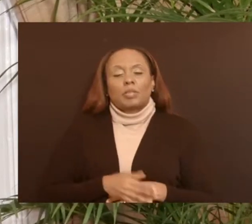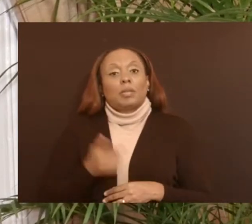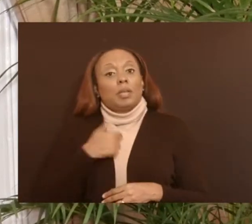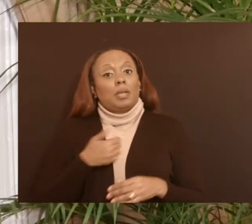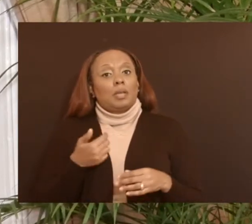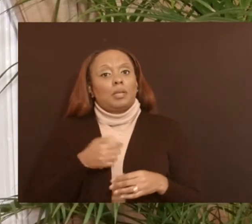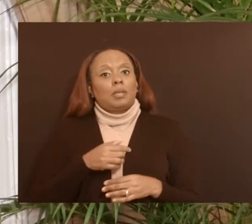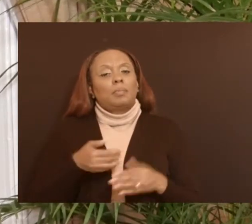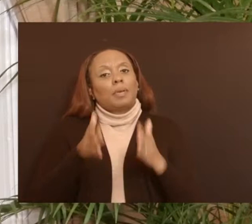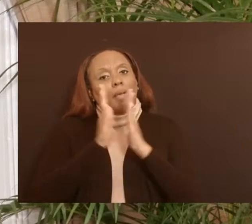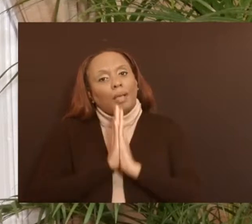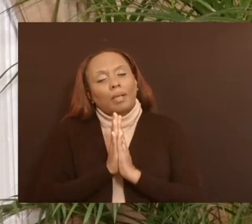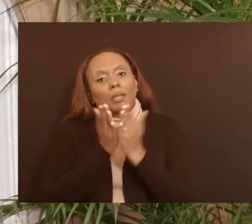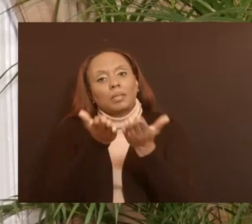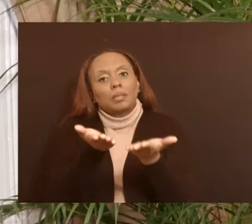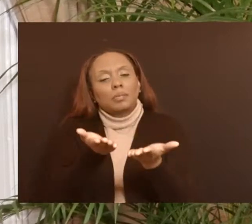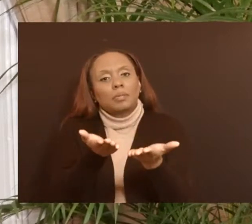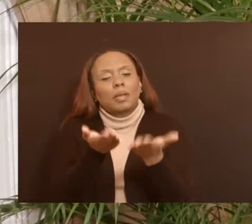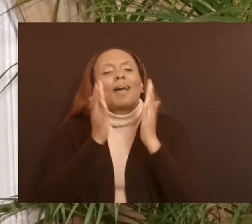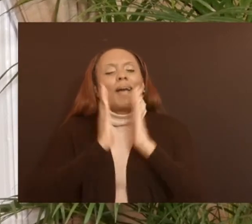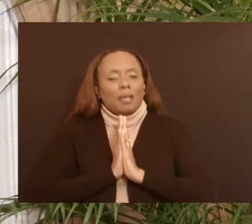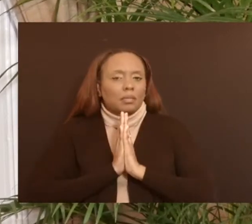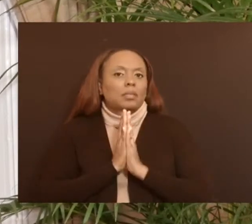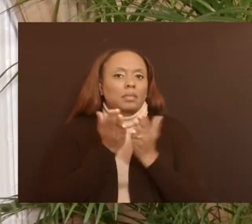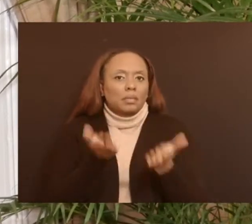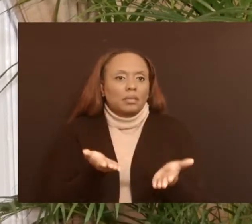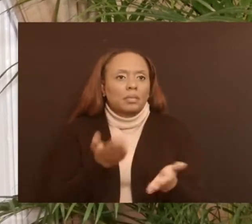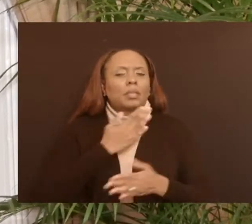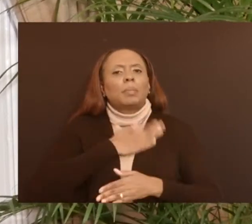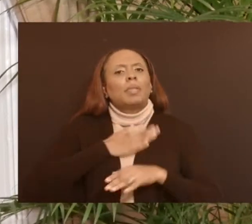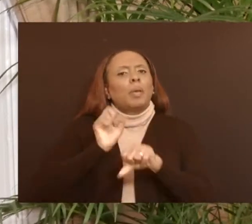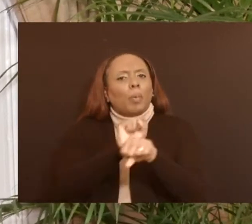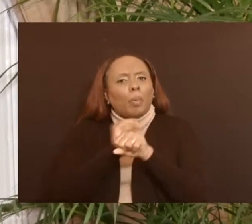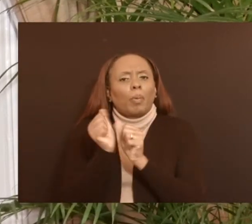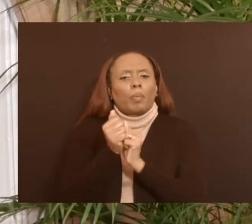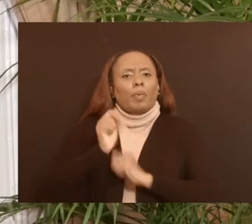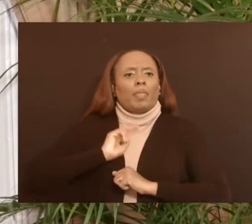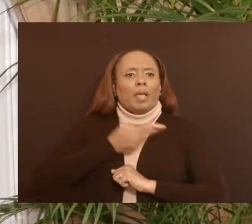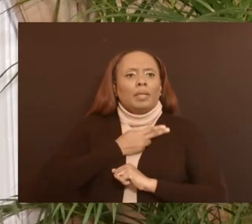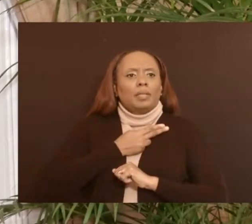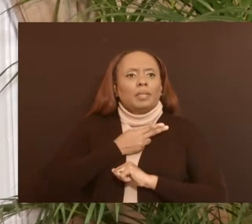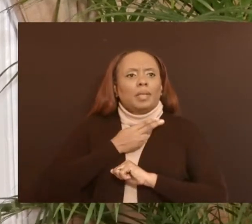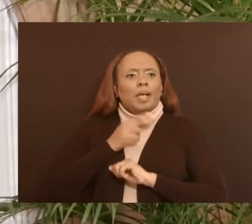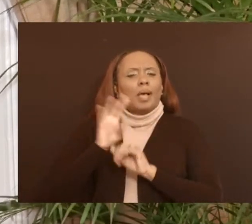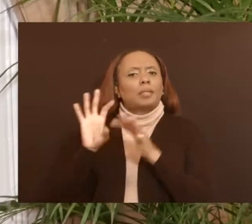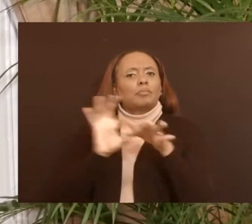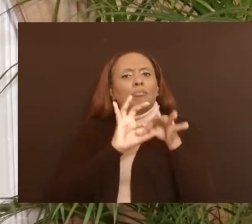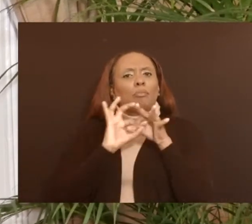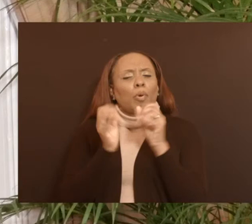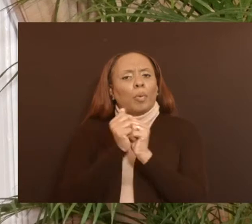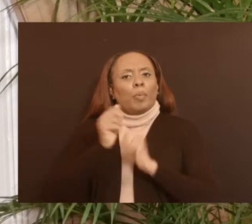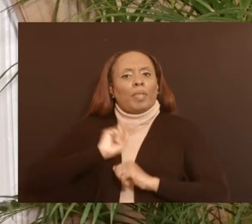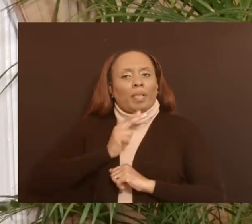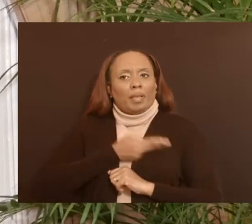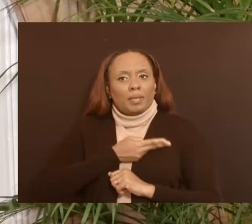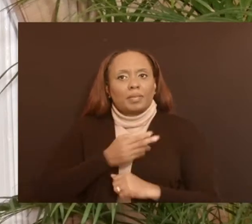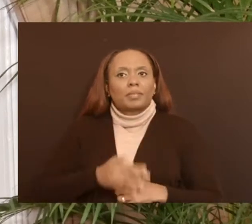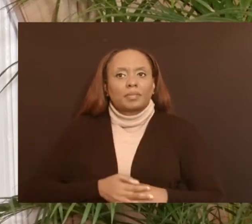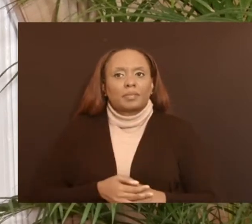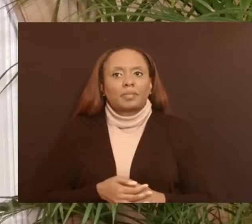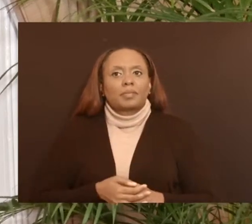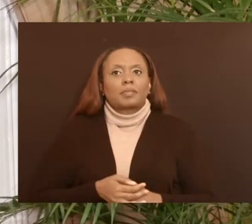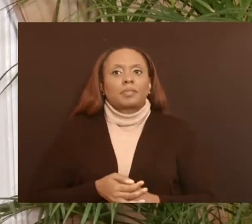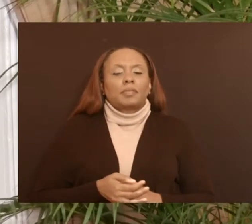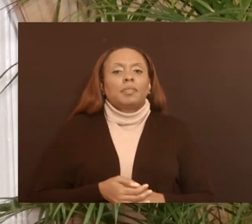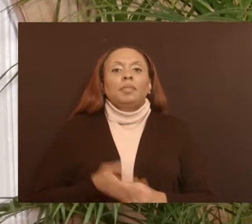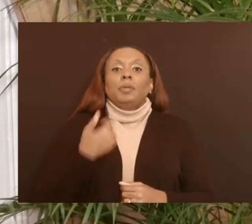the public again to cooperate with us in the Ministry of Health. We have been on this path before. We are going to hold